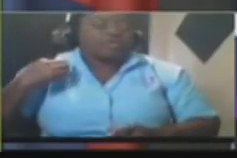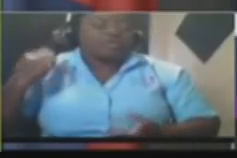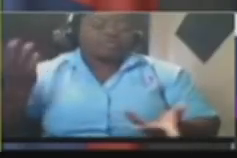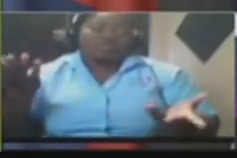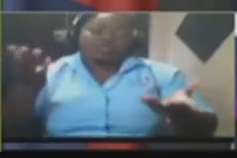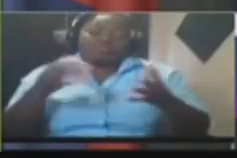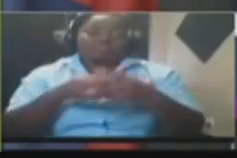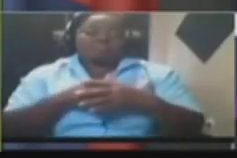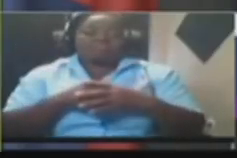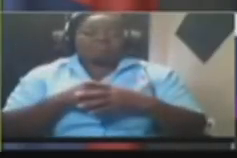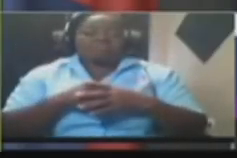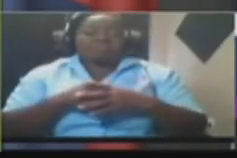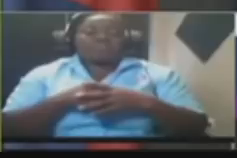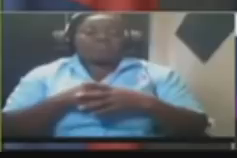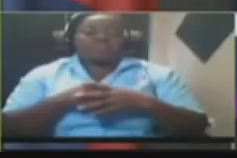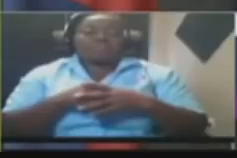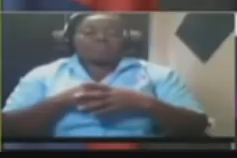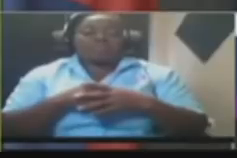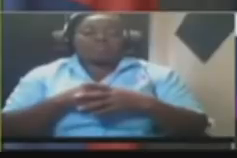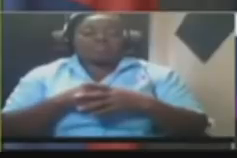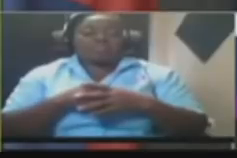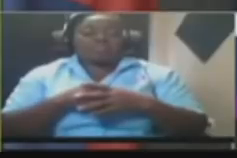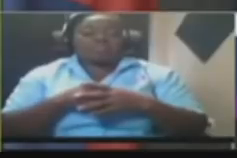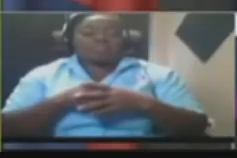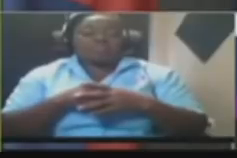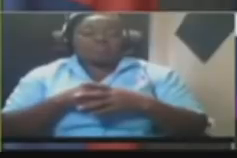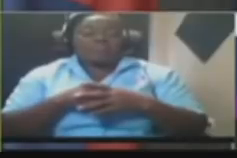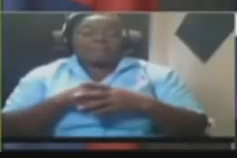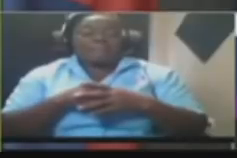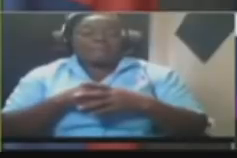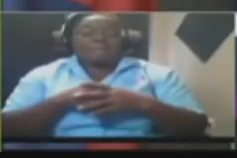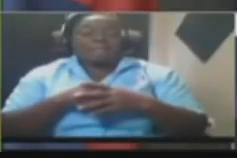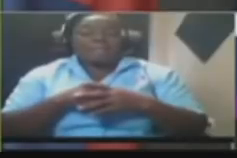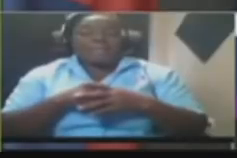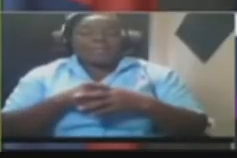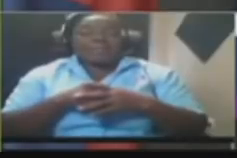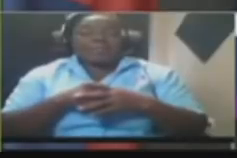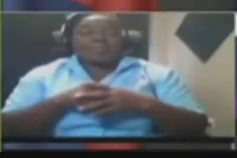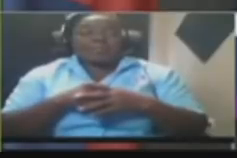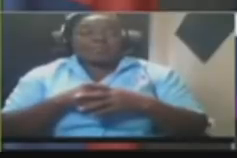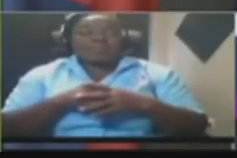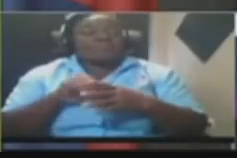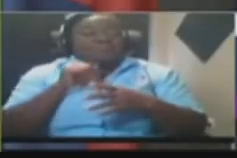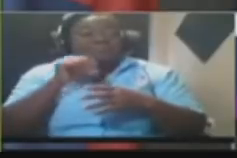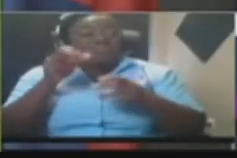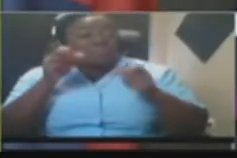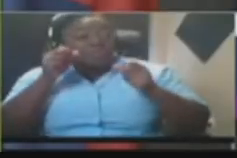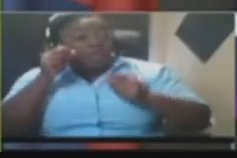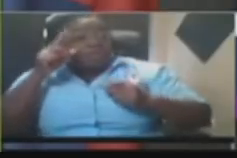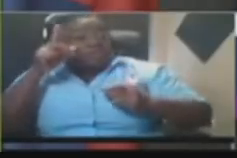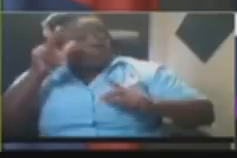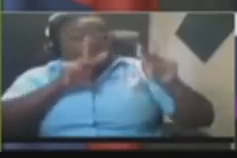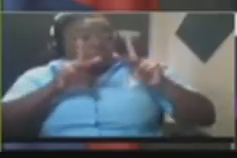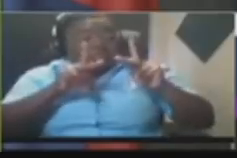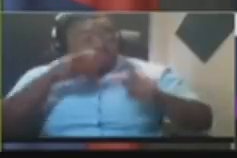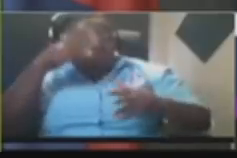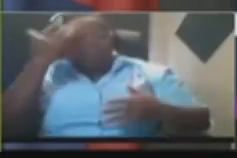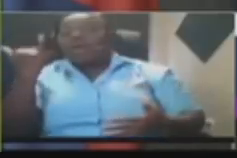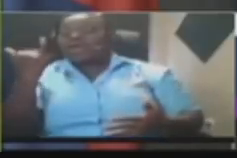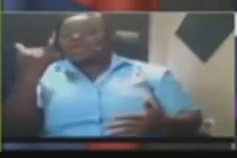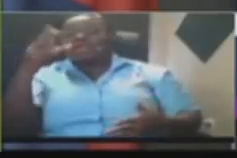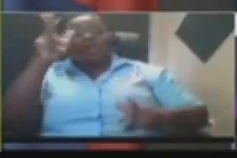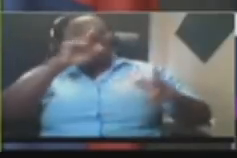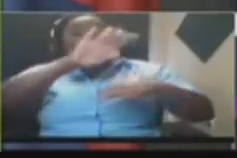That should not surprise anybody, because we expect that everybody in Trinidad and Tobago wants to live, want